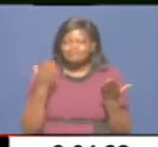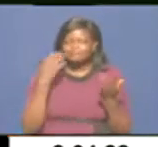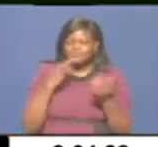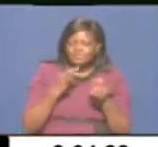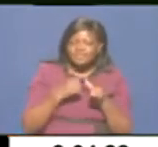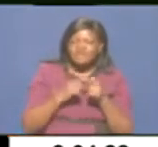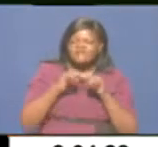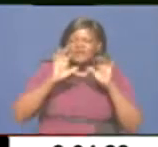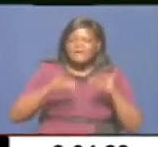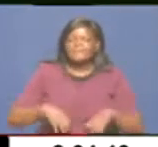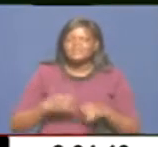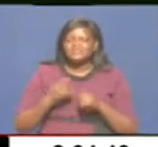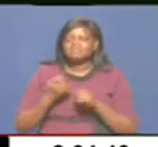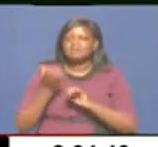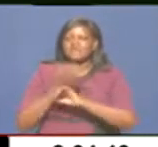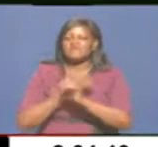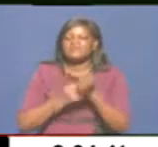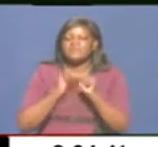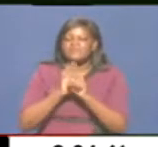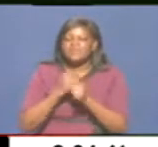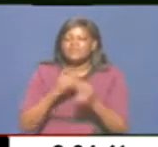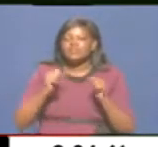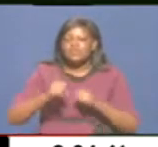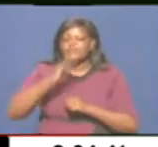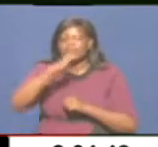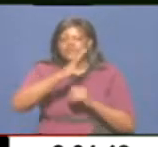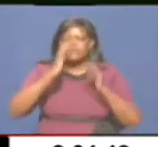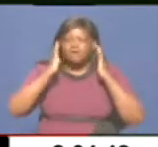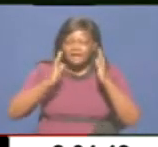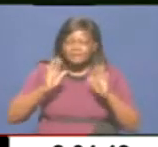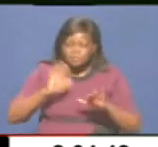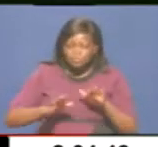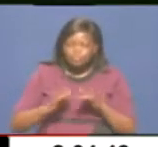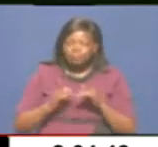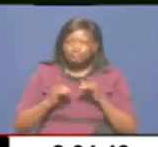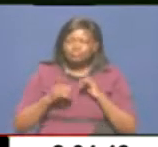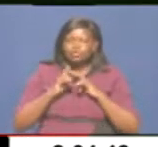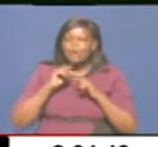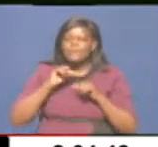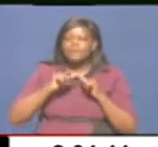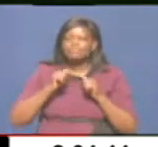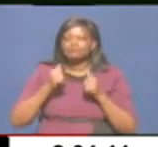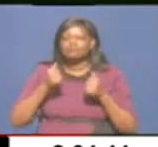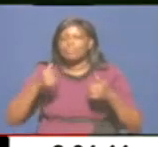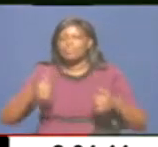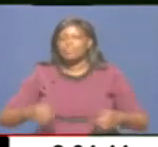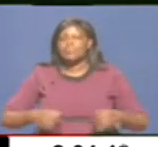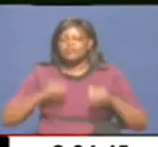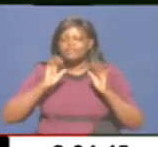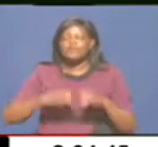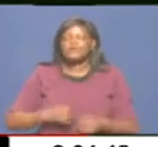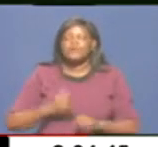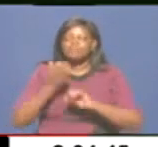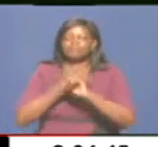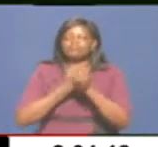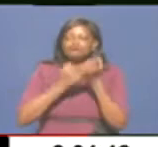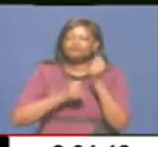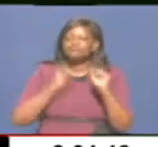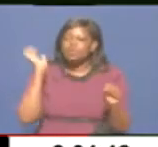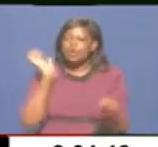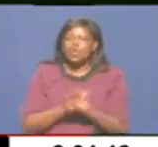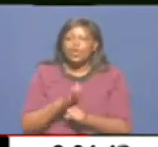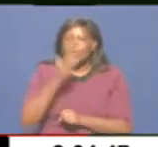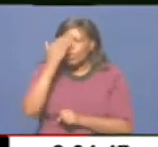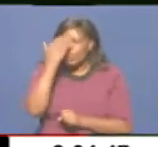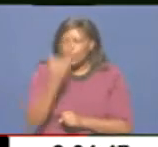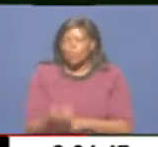are reaping big. Tonight on Focus on Kirinyaga, we feature a young farmer who is reaping big thanks to tomato